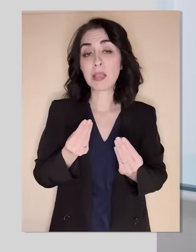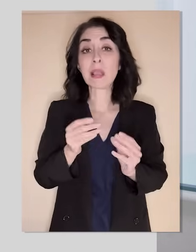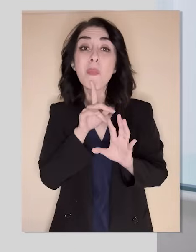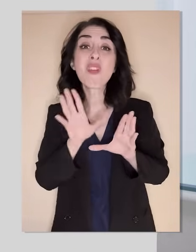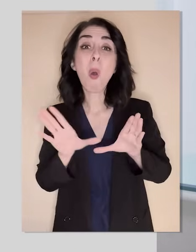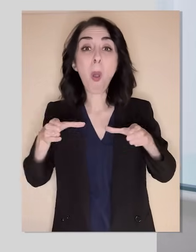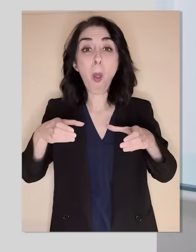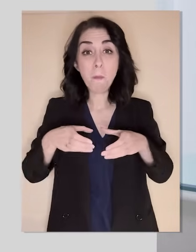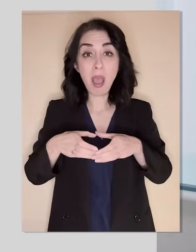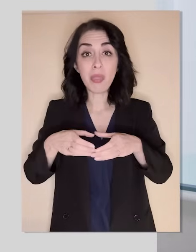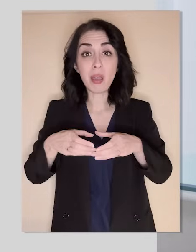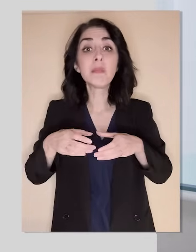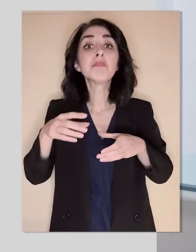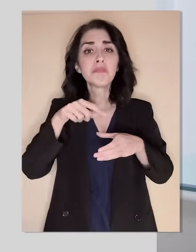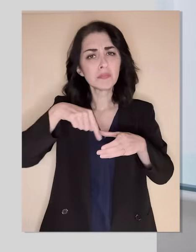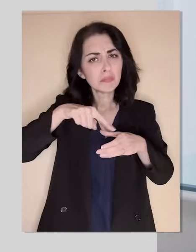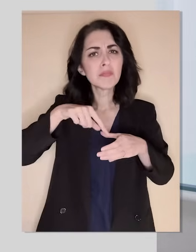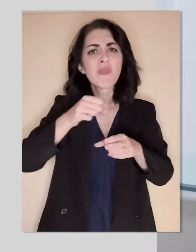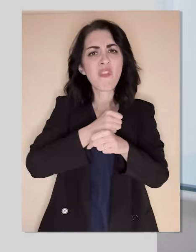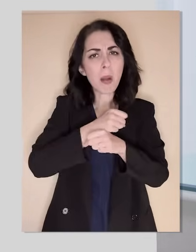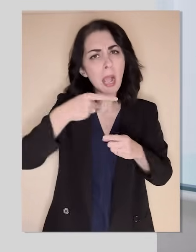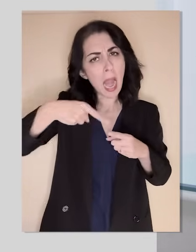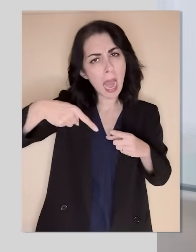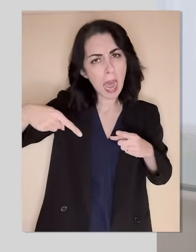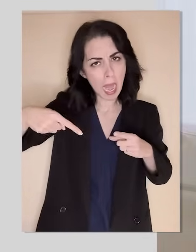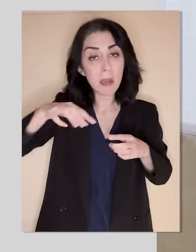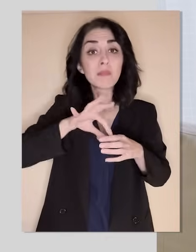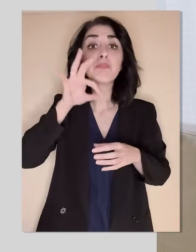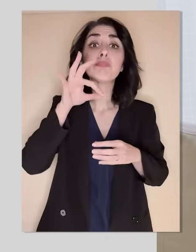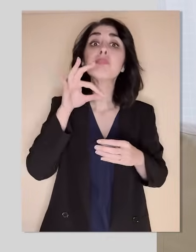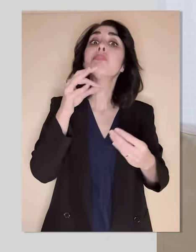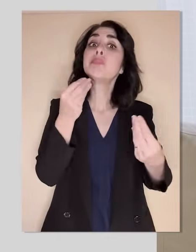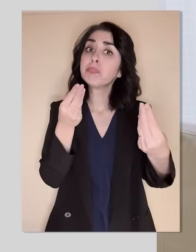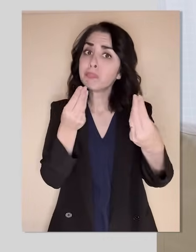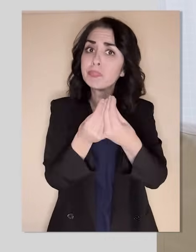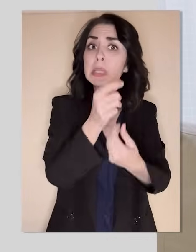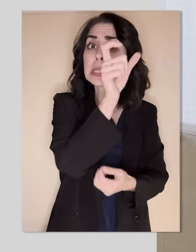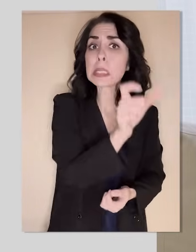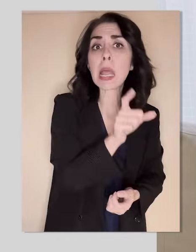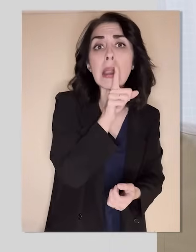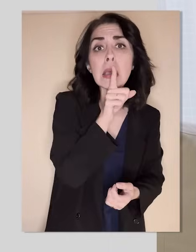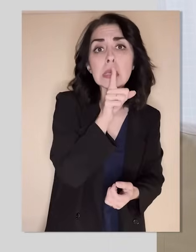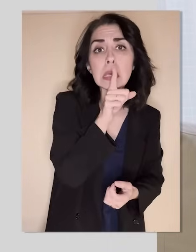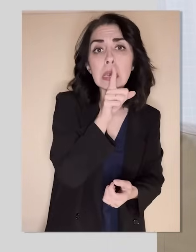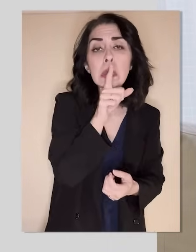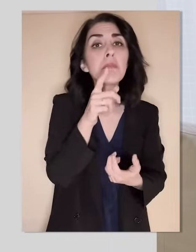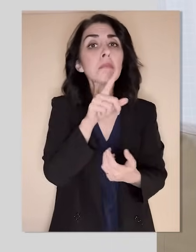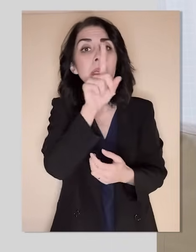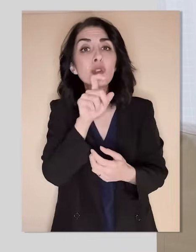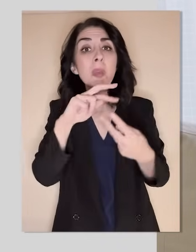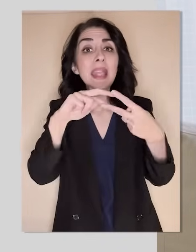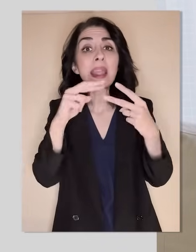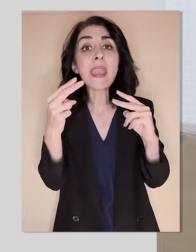somewhat similar, but every medicine is slightly different. So sometimes the same type or category